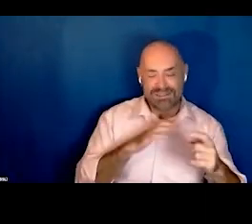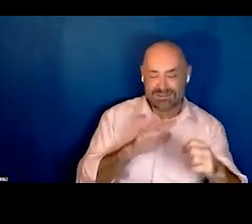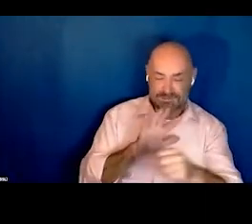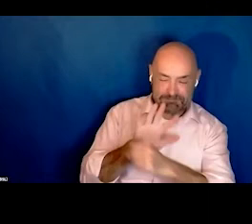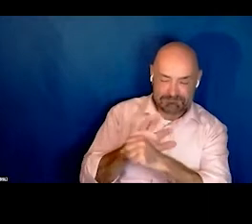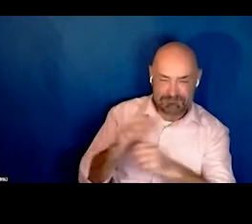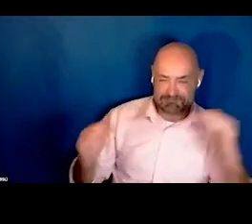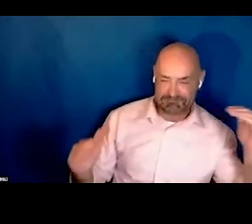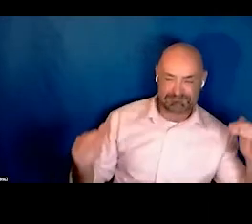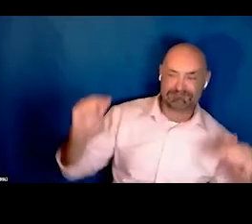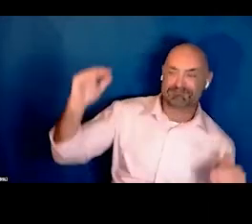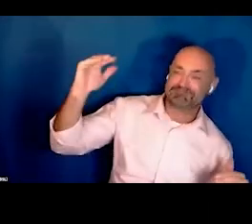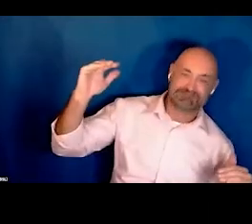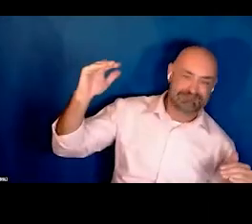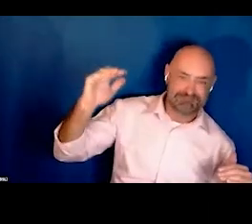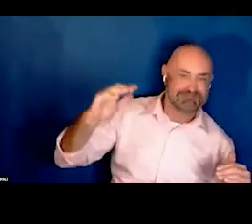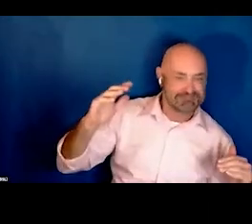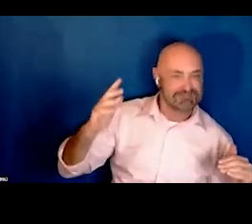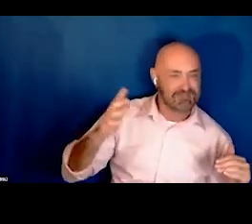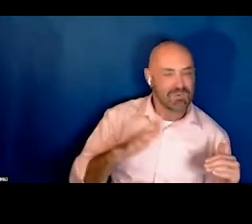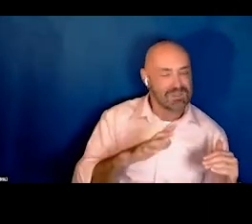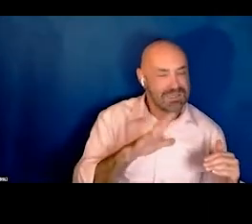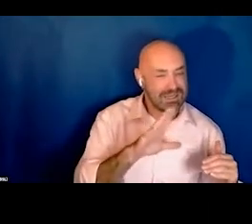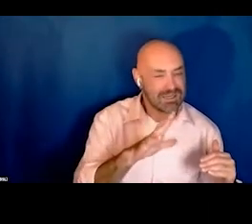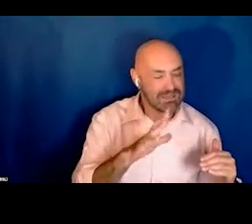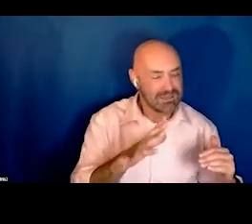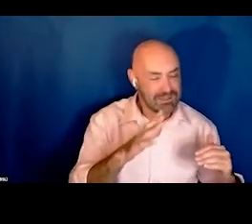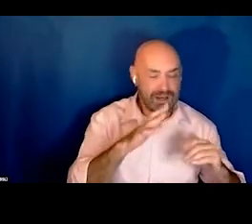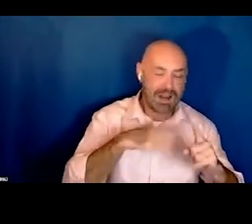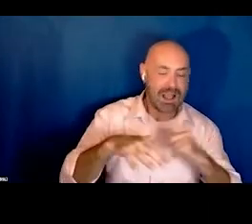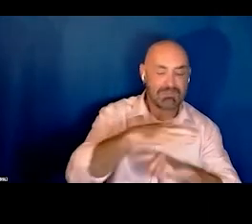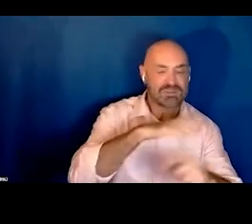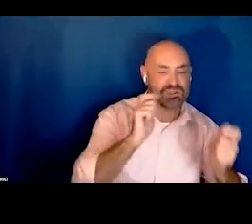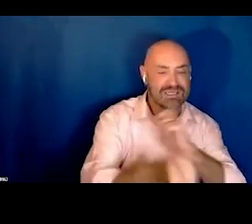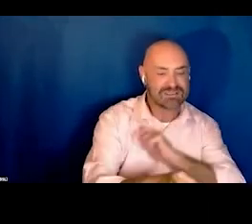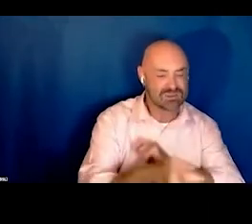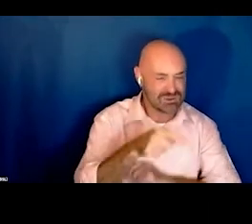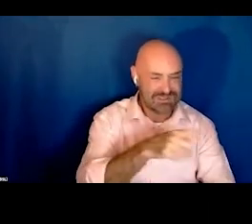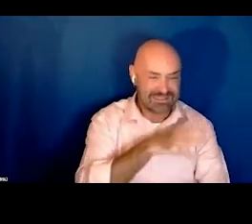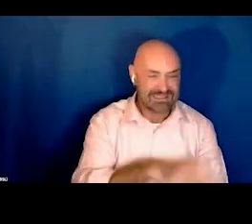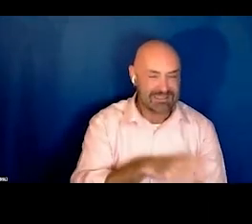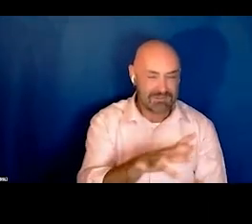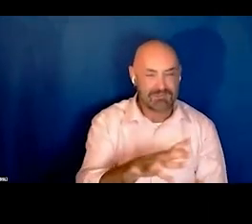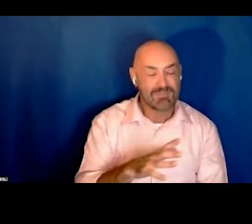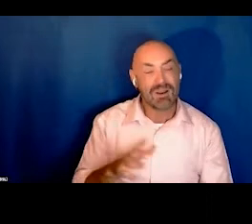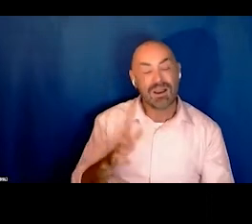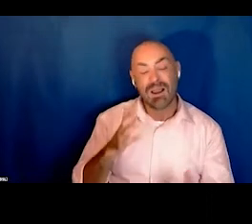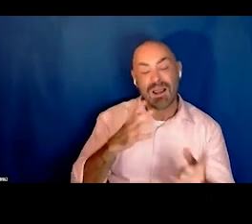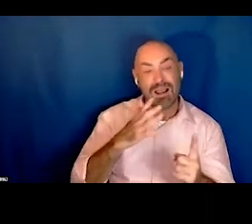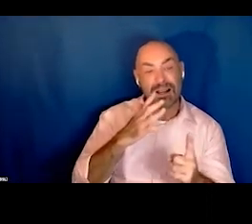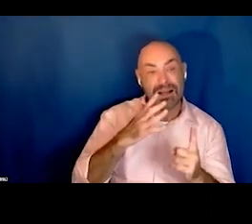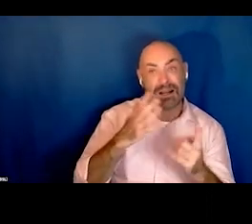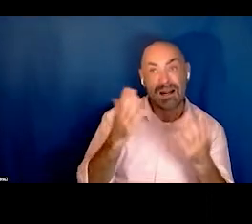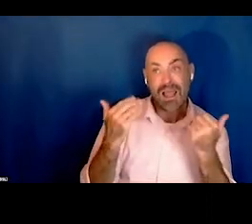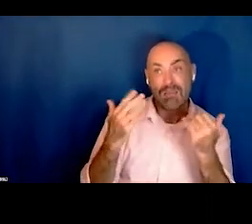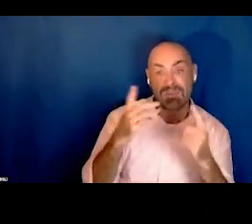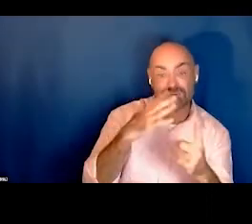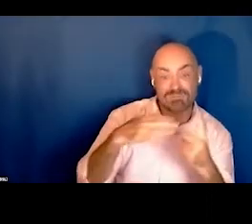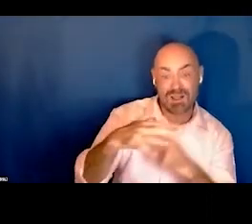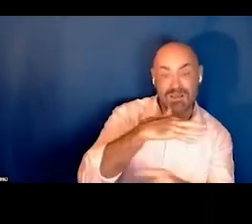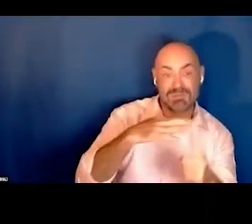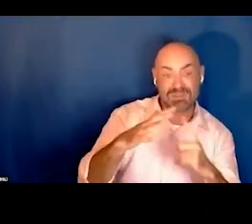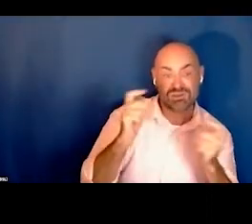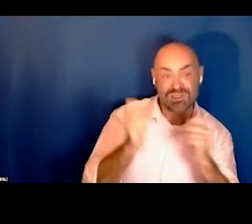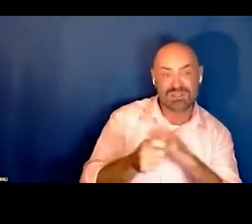change to break this vicious cycle. Next slide. So climate action becomes a mental health action. Next